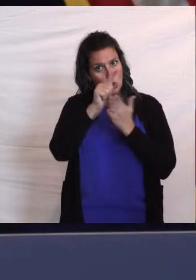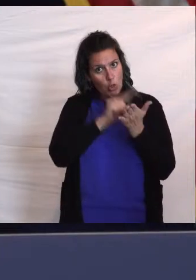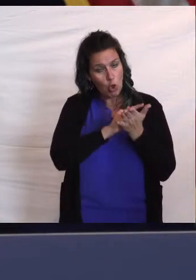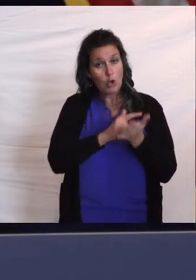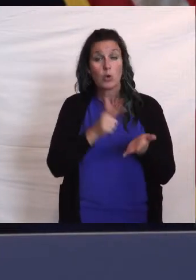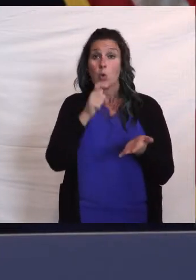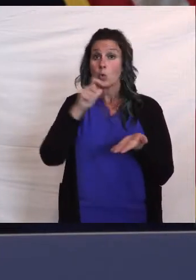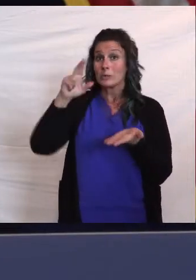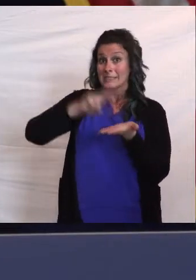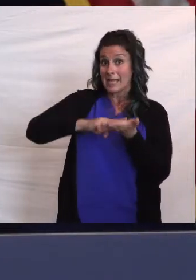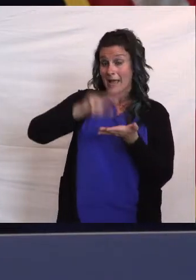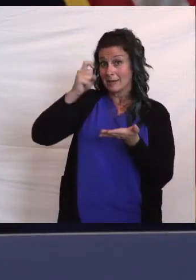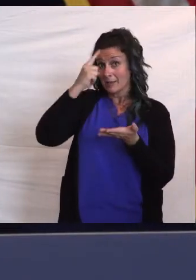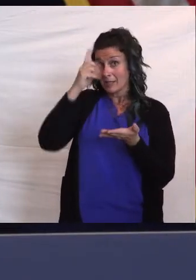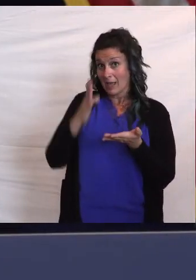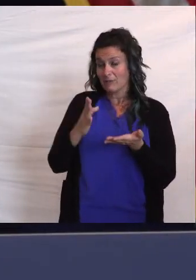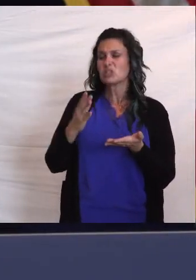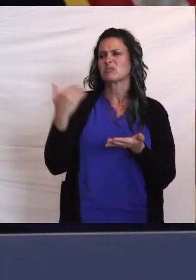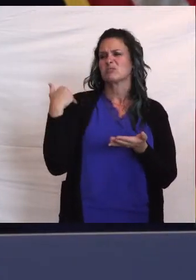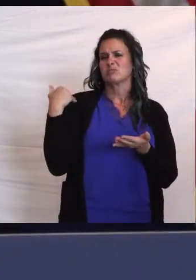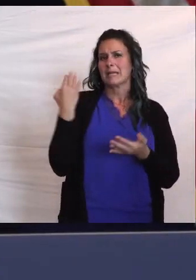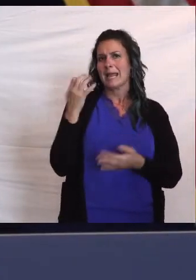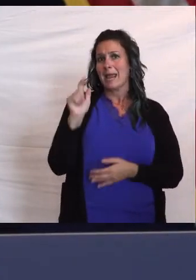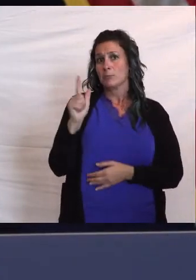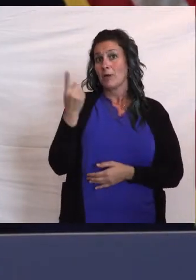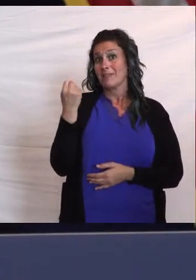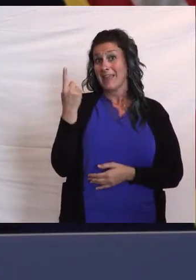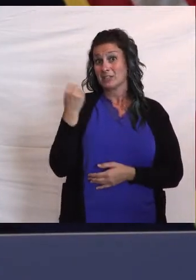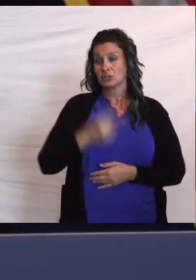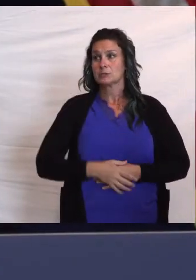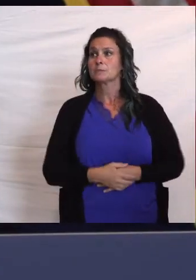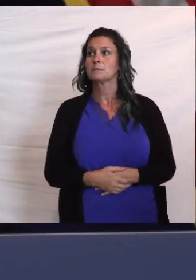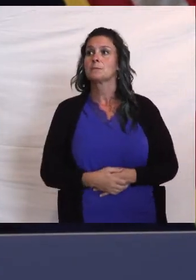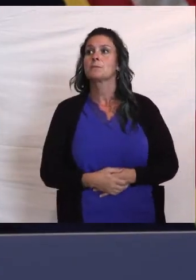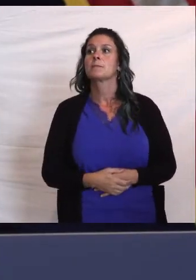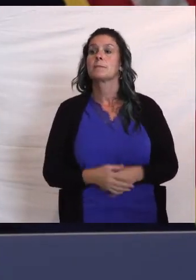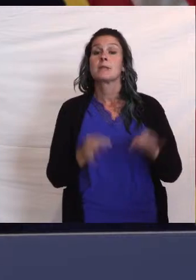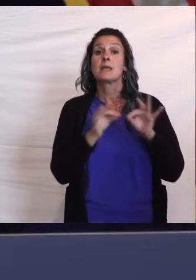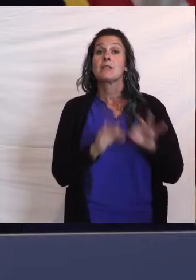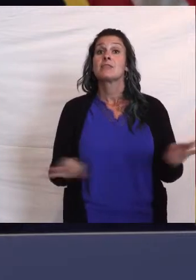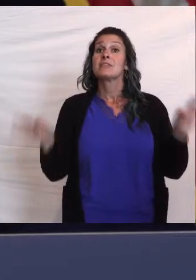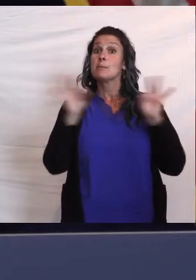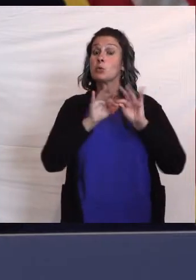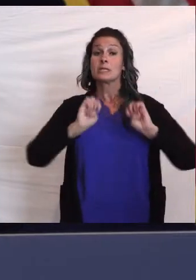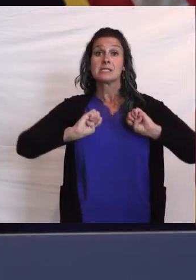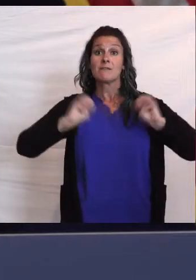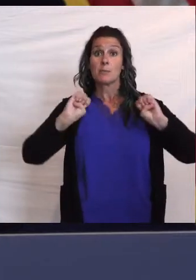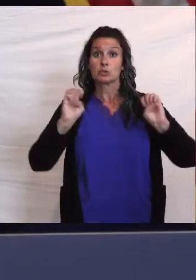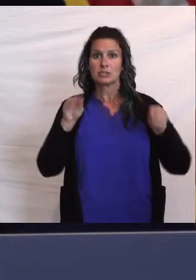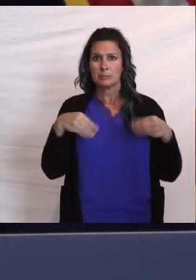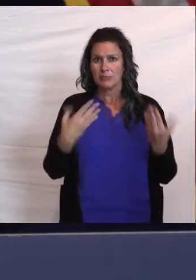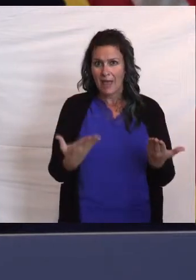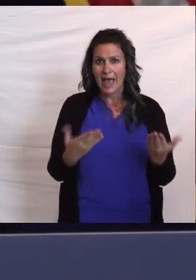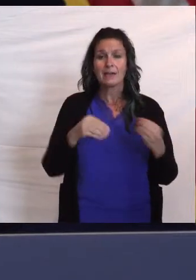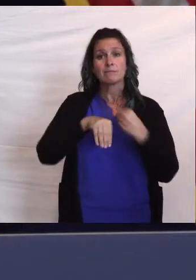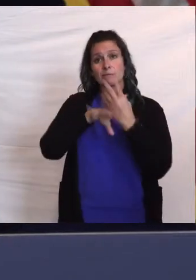signed by the governor in April of last year. The importance of this emergency provision for